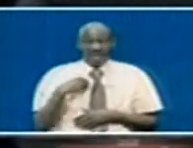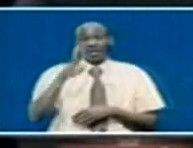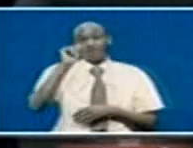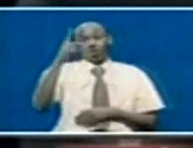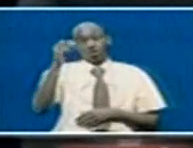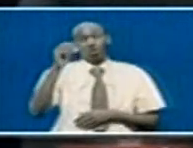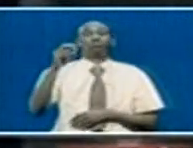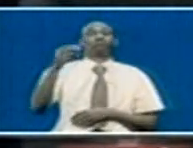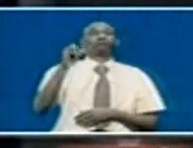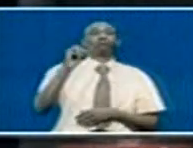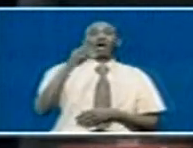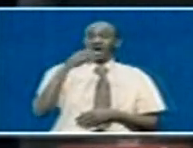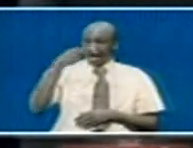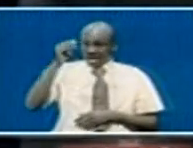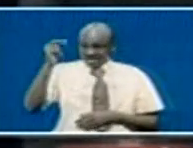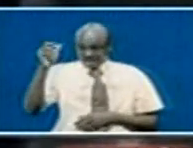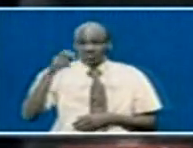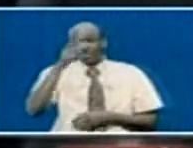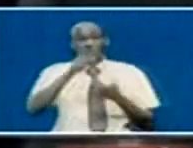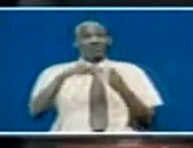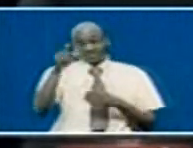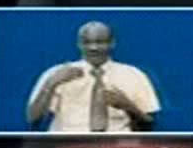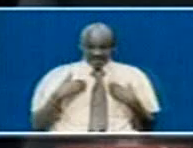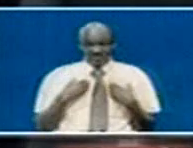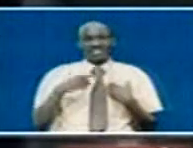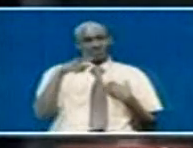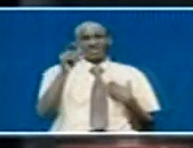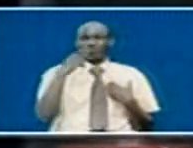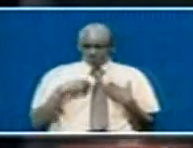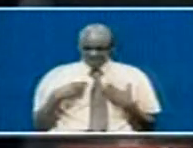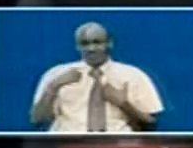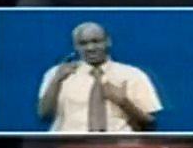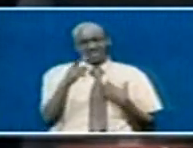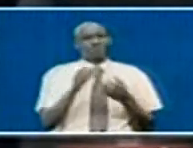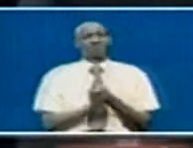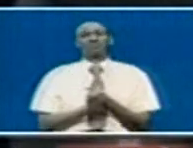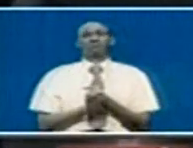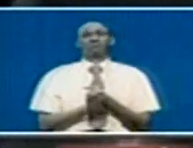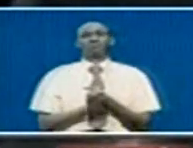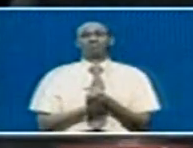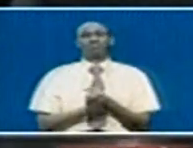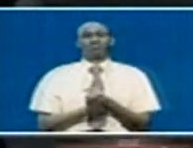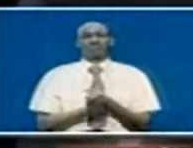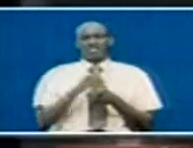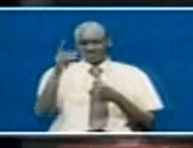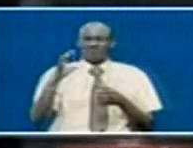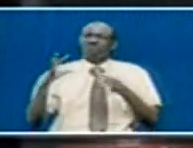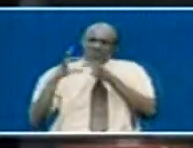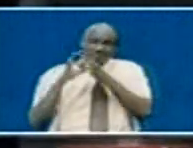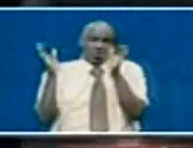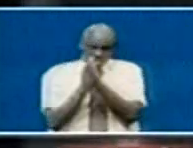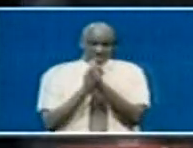Haram professes that it has played allegiance to Al-Qaeda Central. So these people are